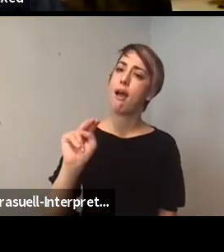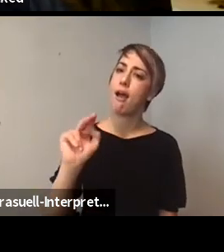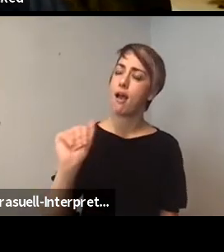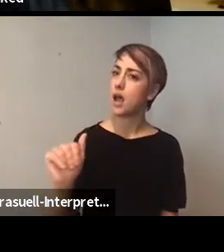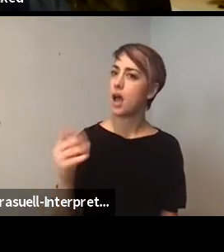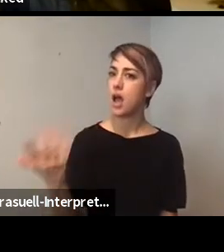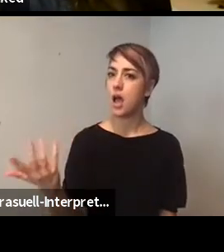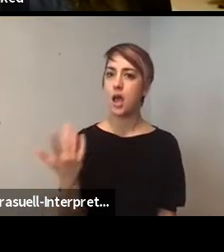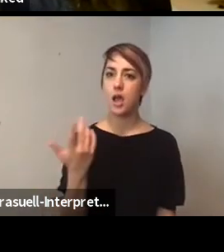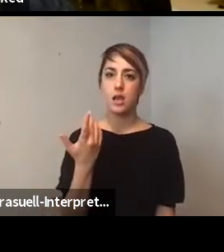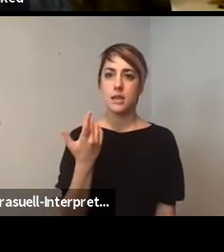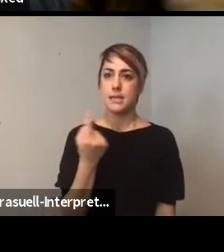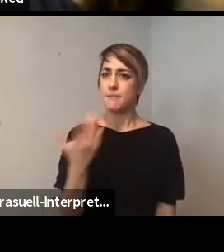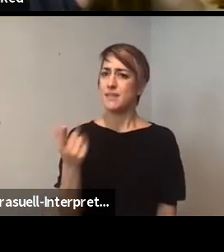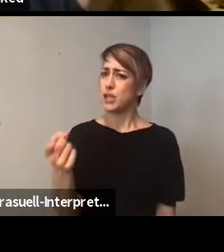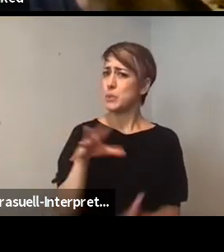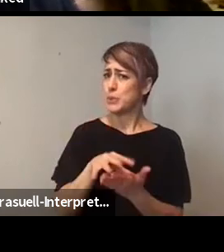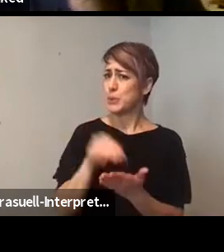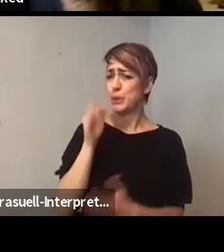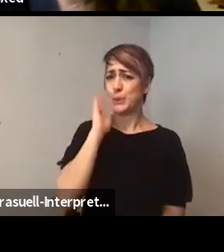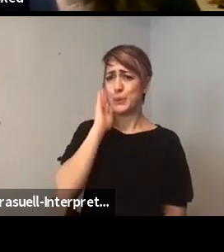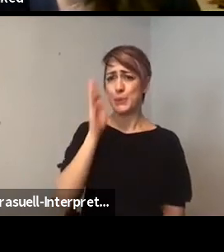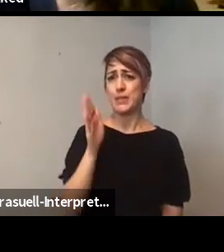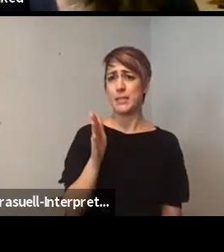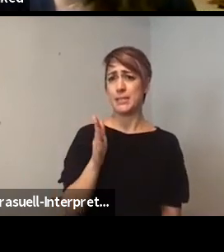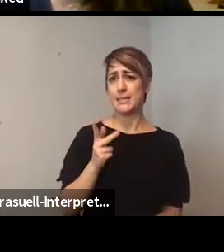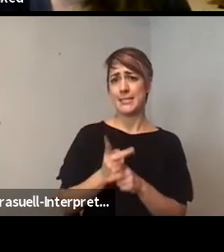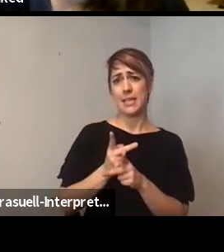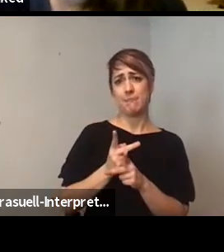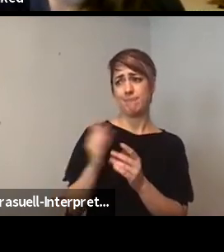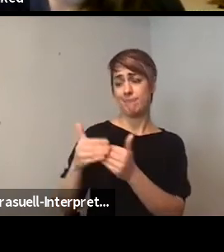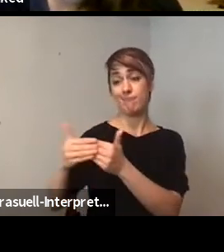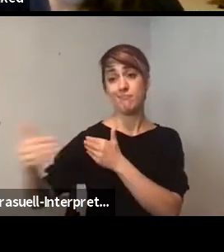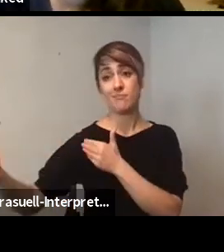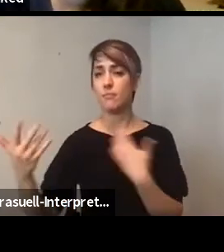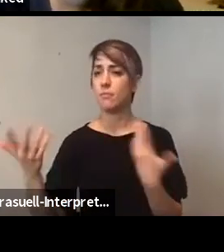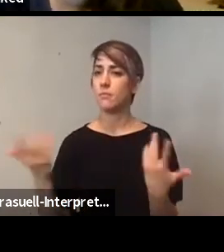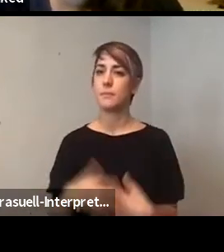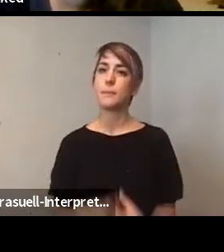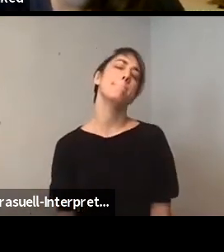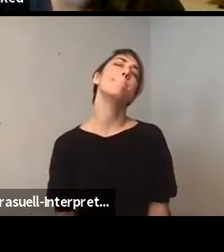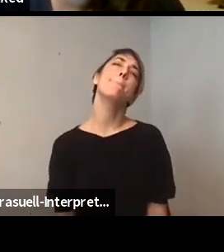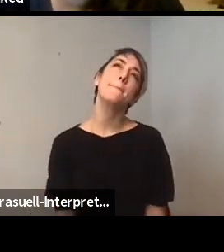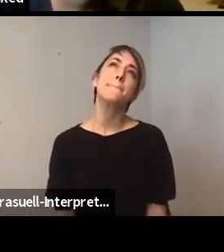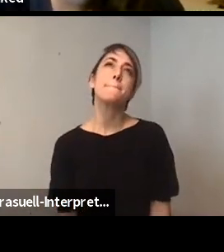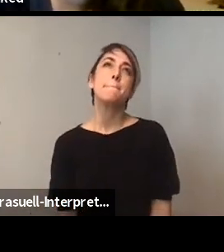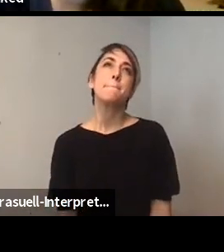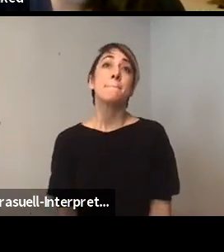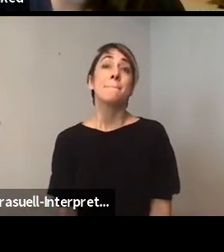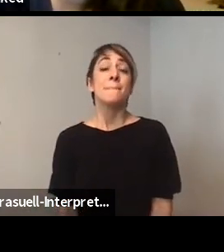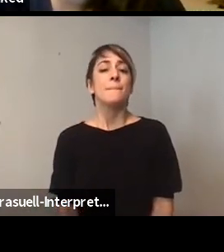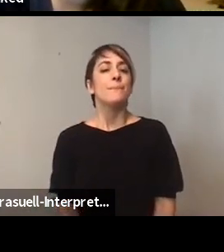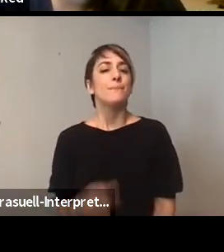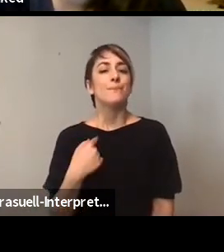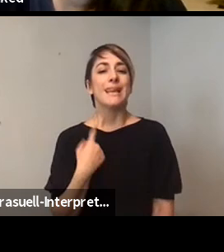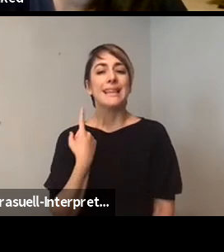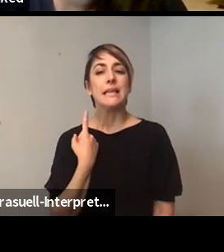experience? I guess it is something more about me. I mean,